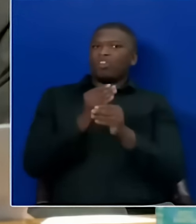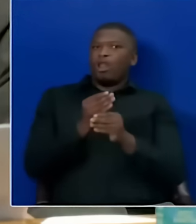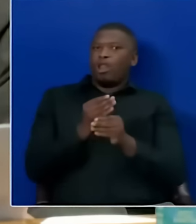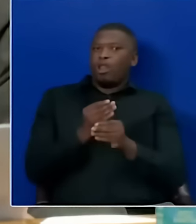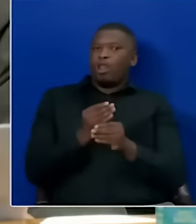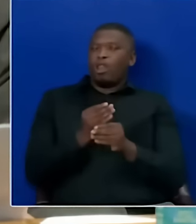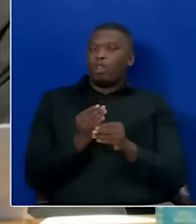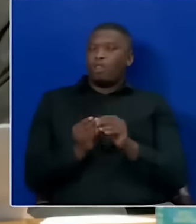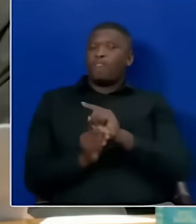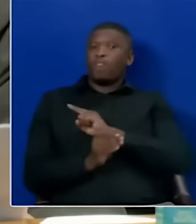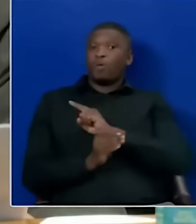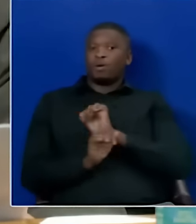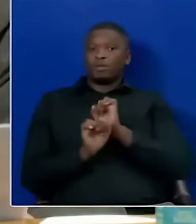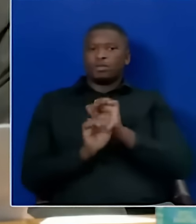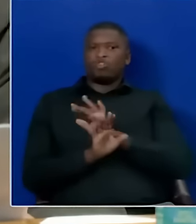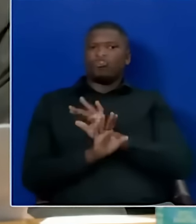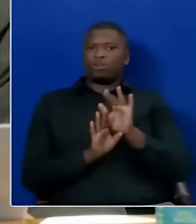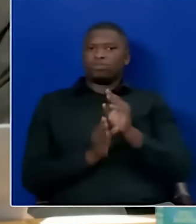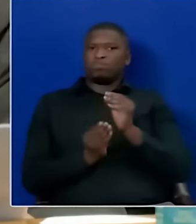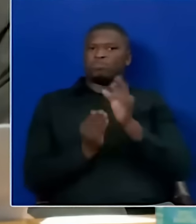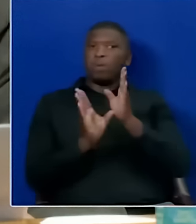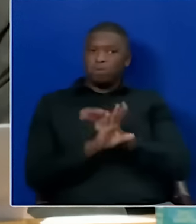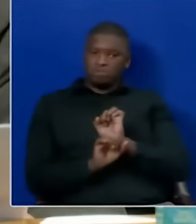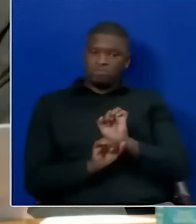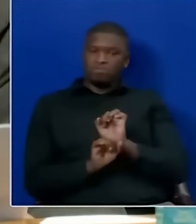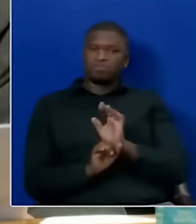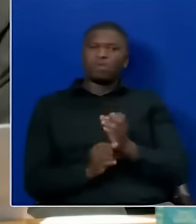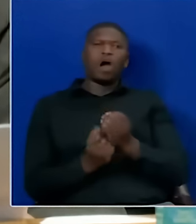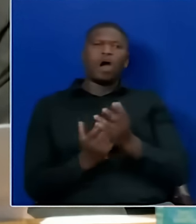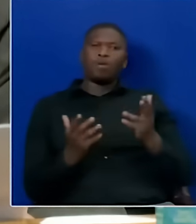were not addressed in your statement. No, Commissioner.